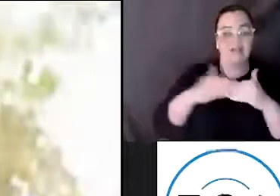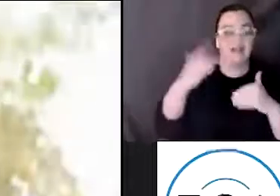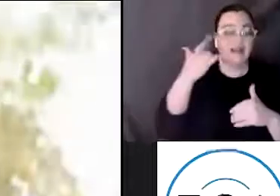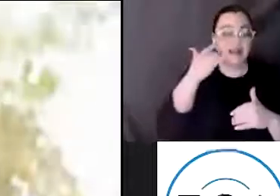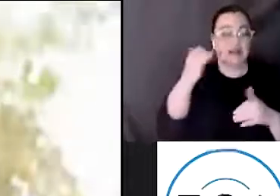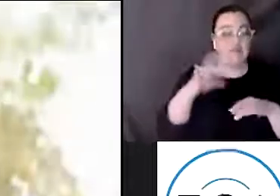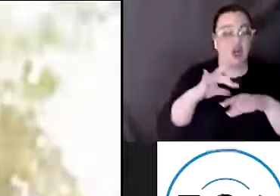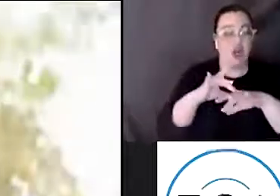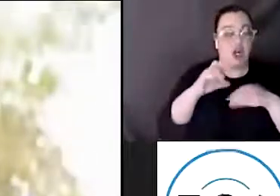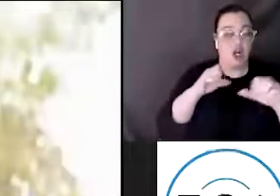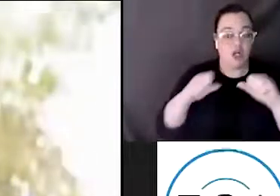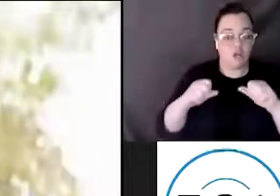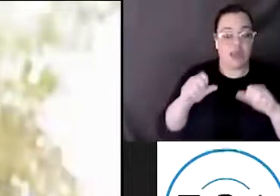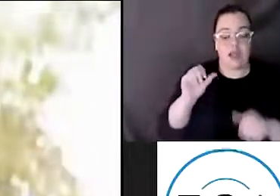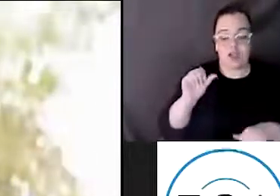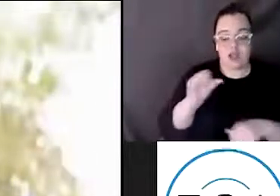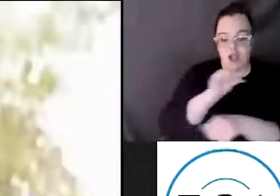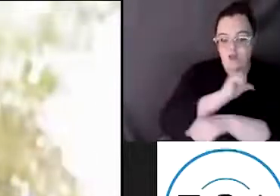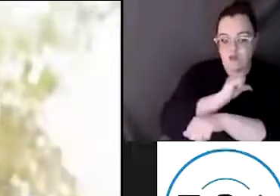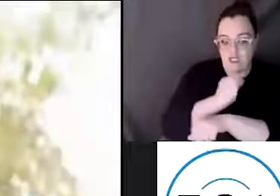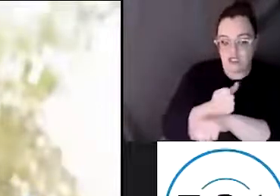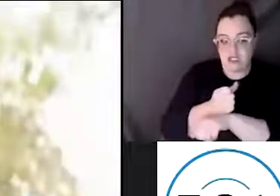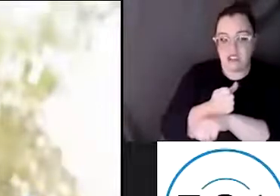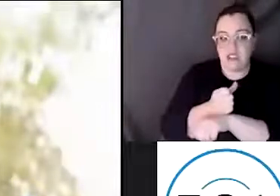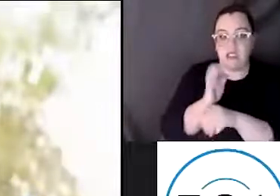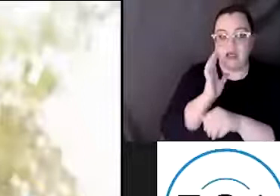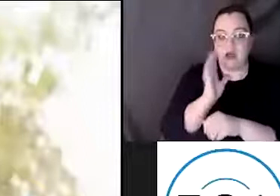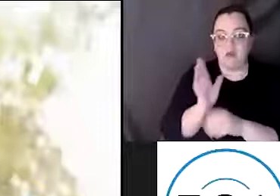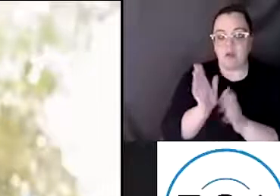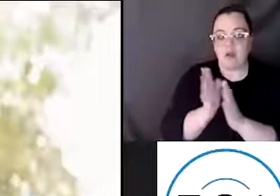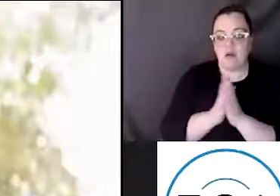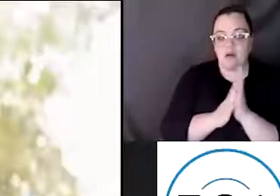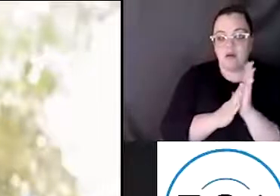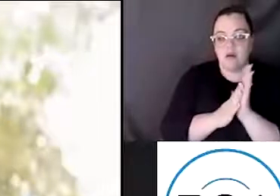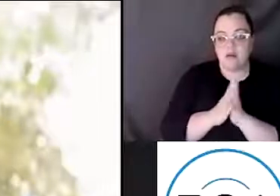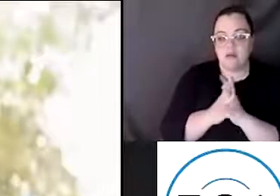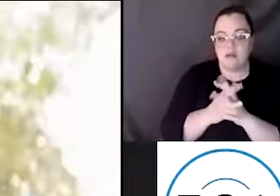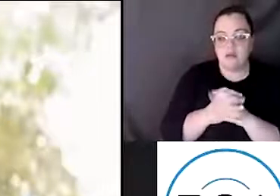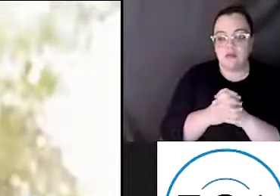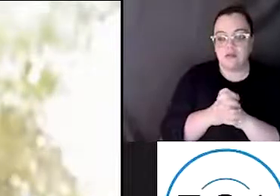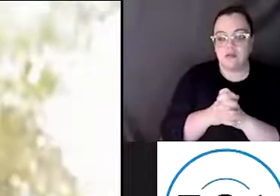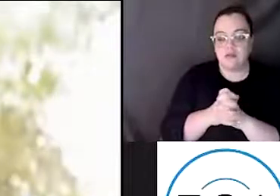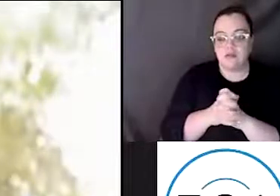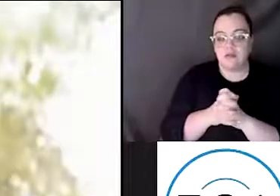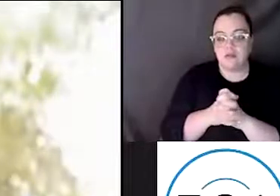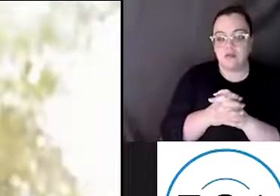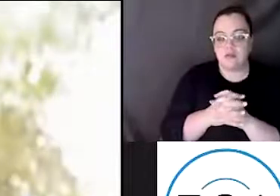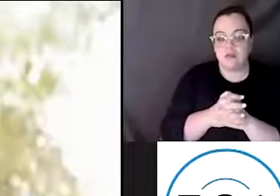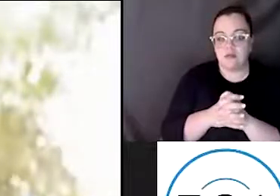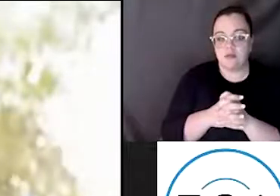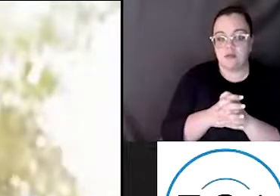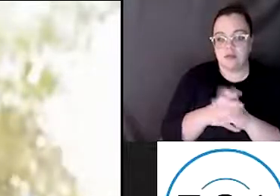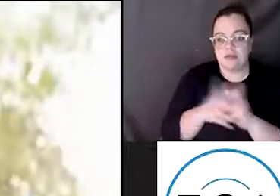Authority, and I will look for Annde. There you